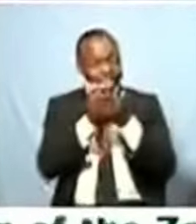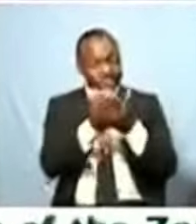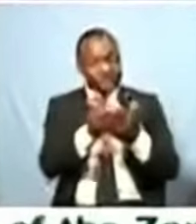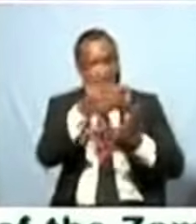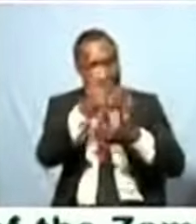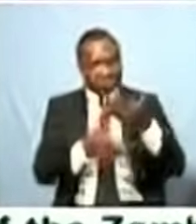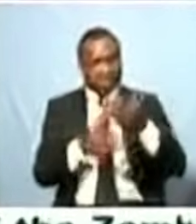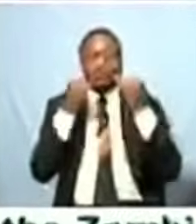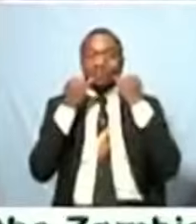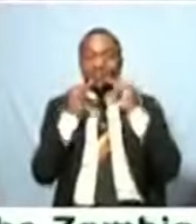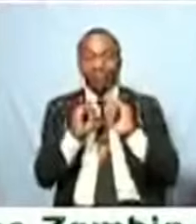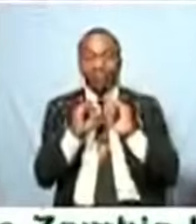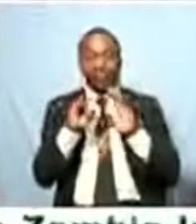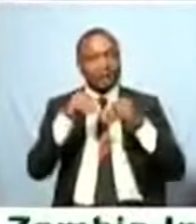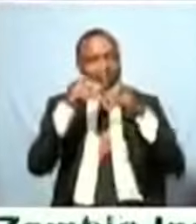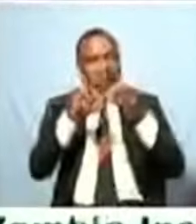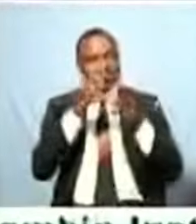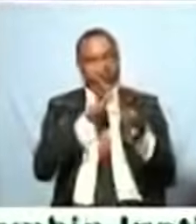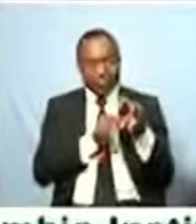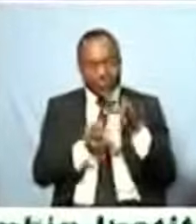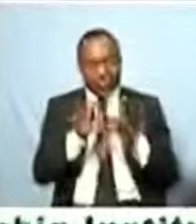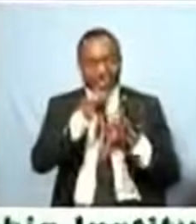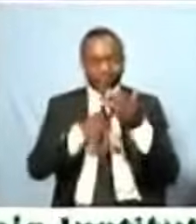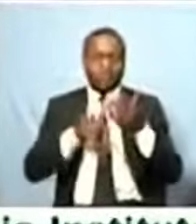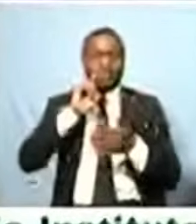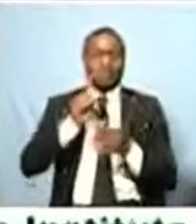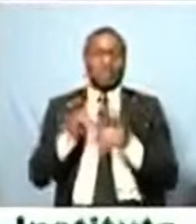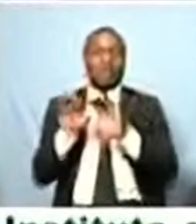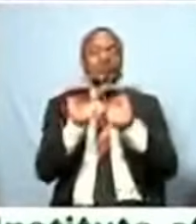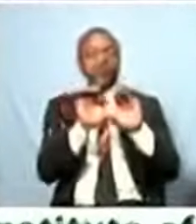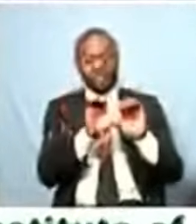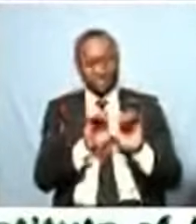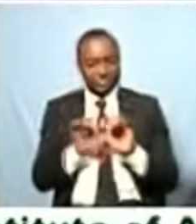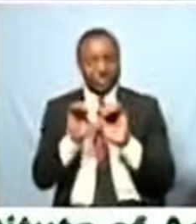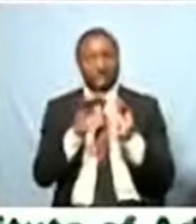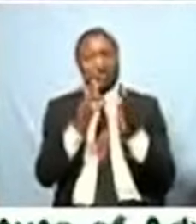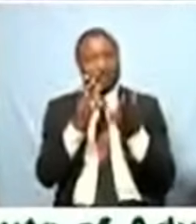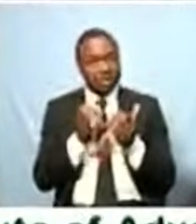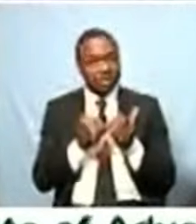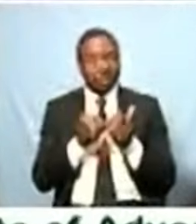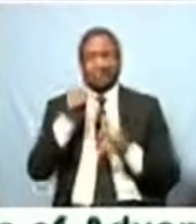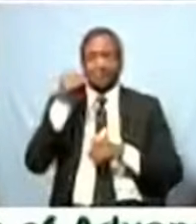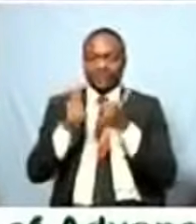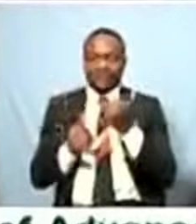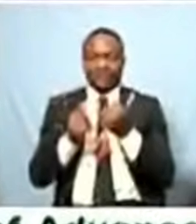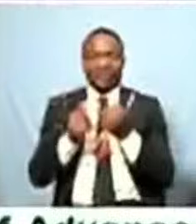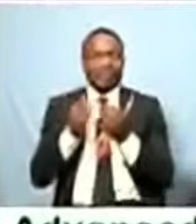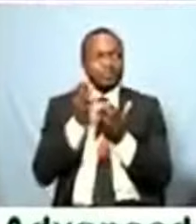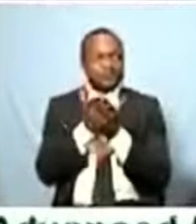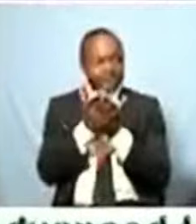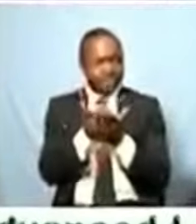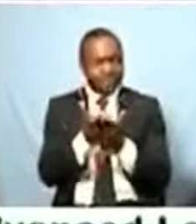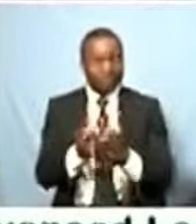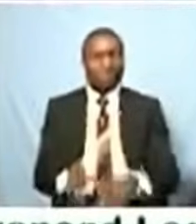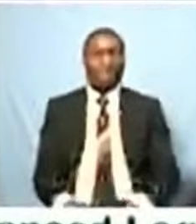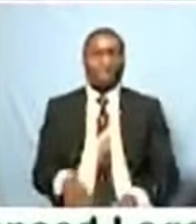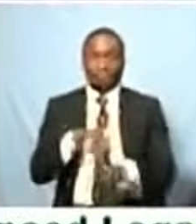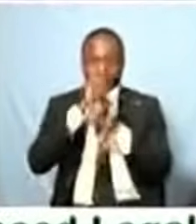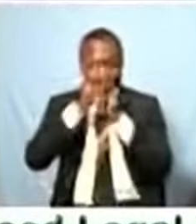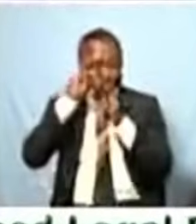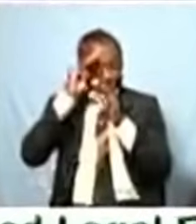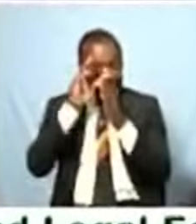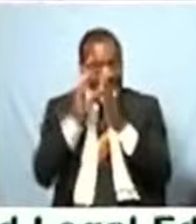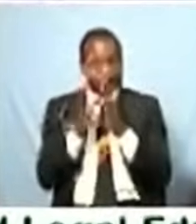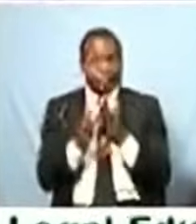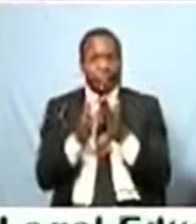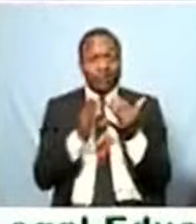for providing the clarity on what we need to do, Madam Speaker. I want to end by submitting that, Honorable